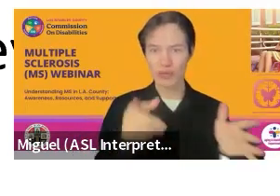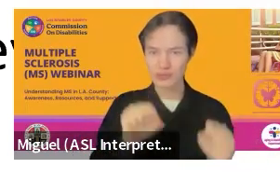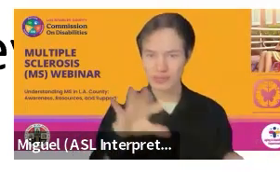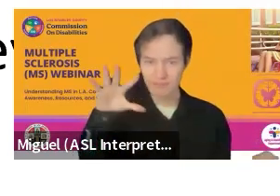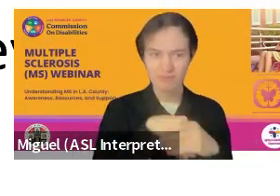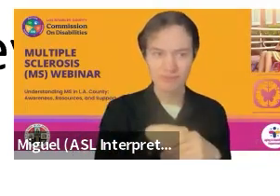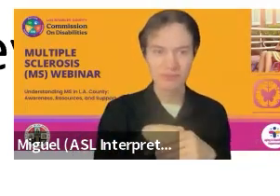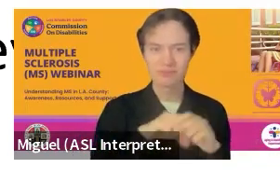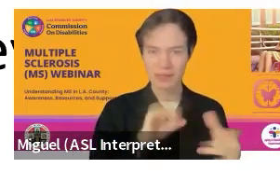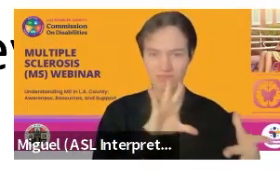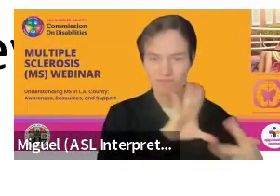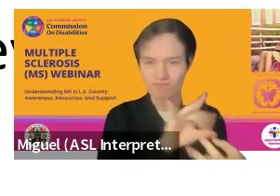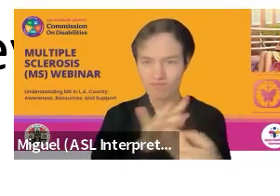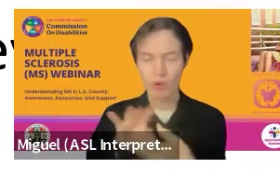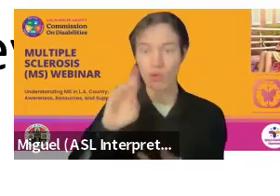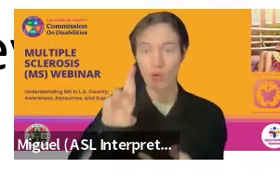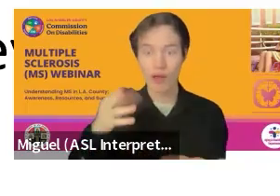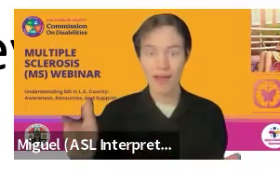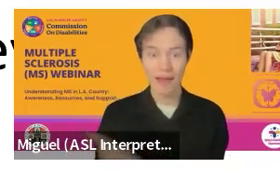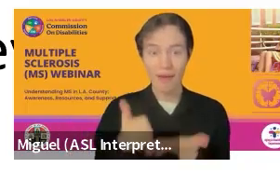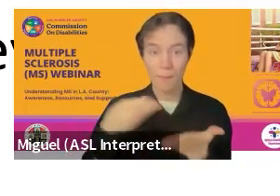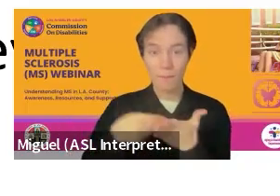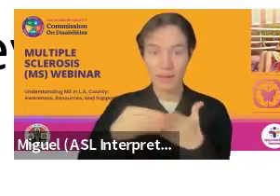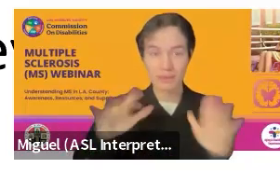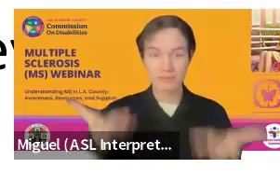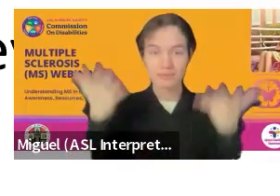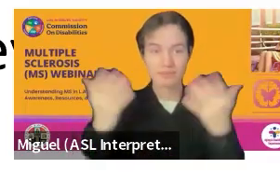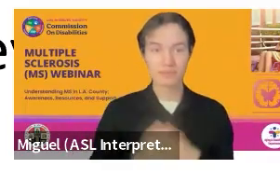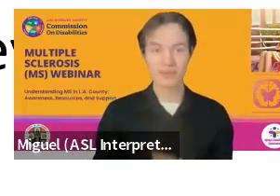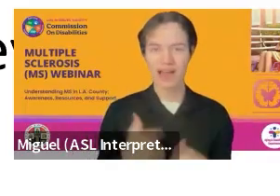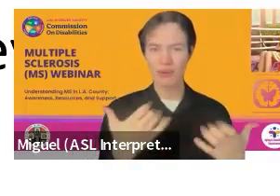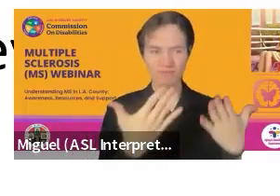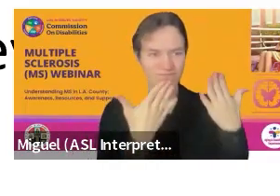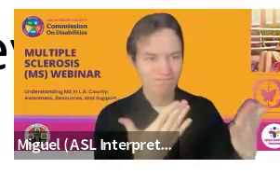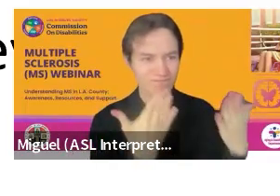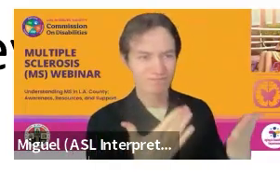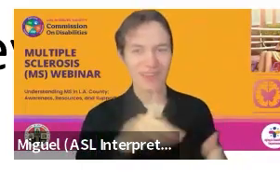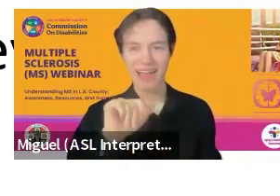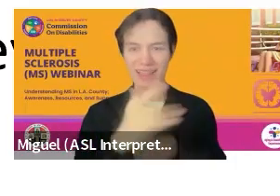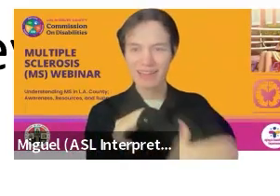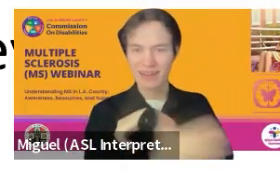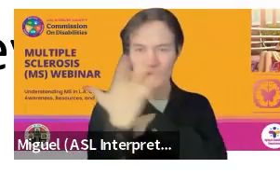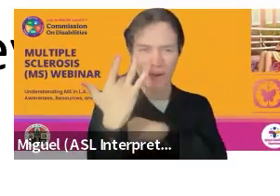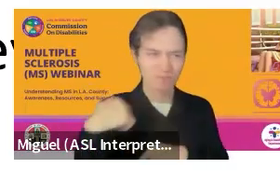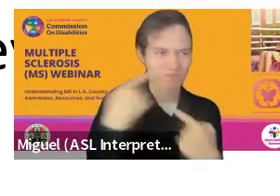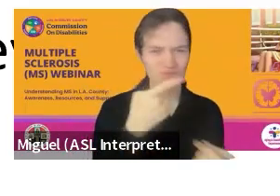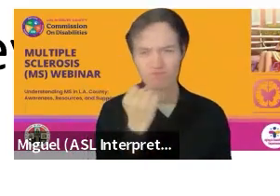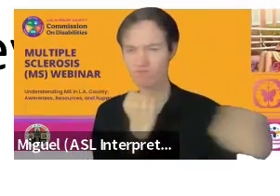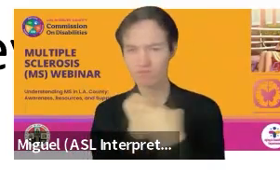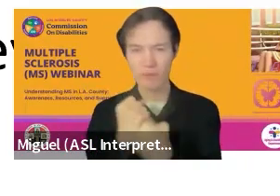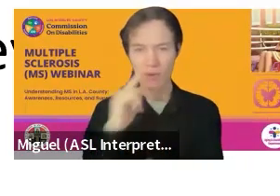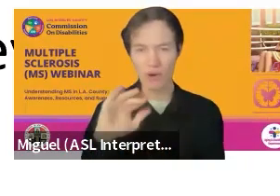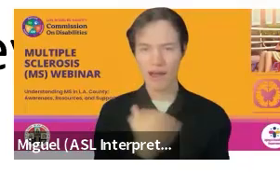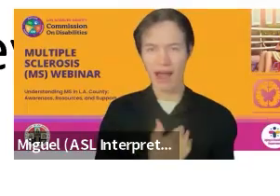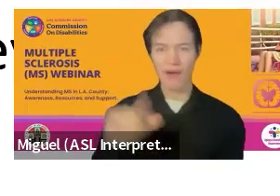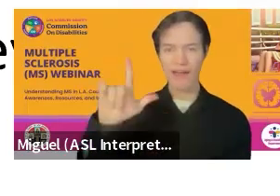to fundraise. We have all of our walks coming up, and I'd like to say thank you to LA County. You are one of our biggest supporters of our LA